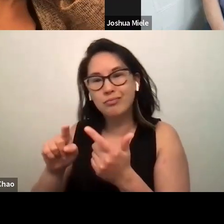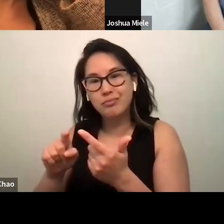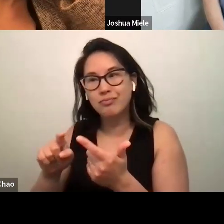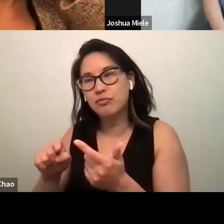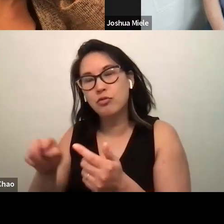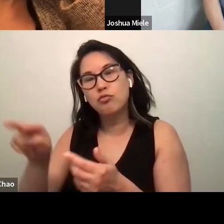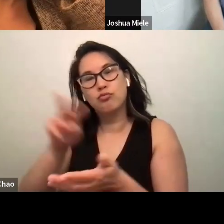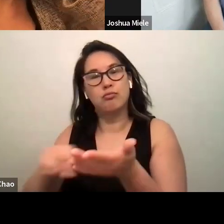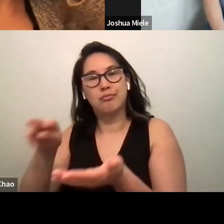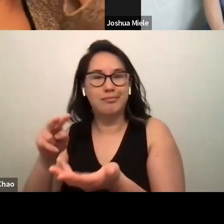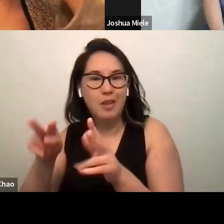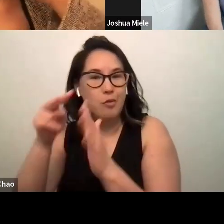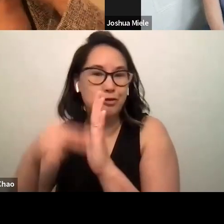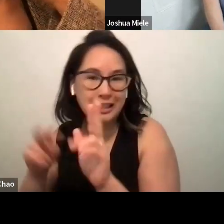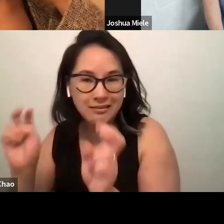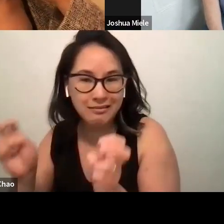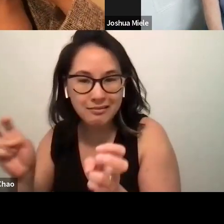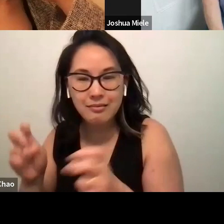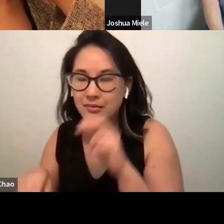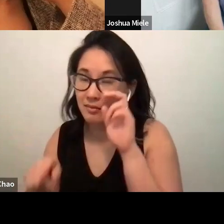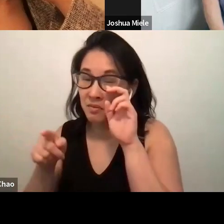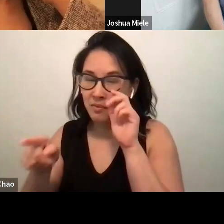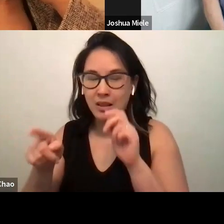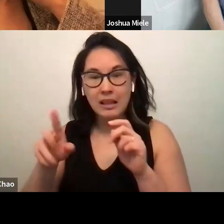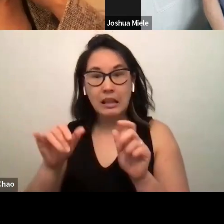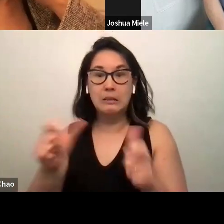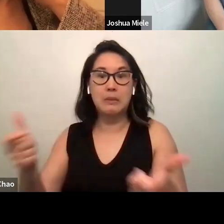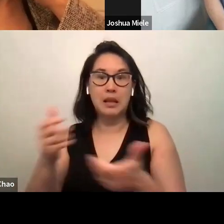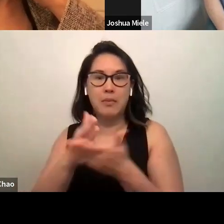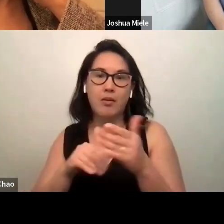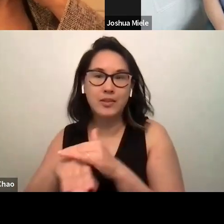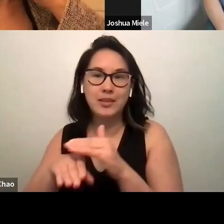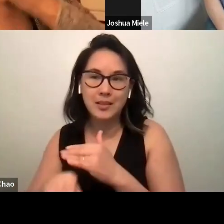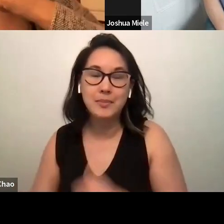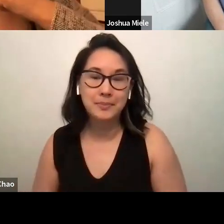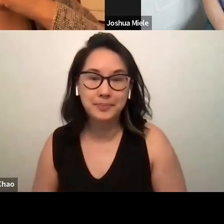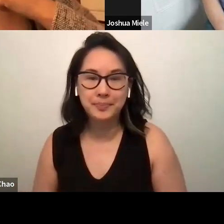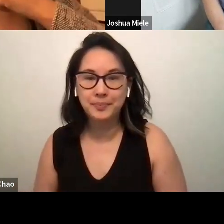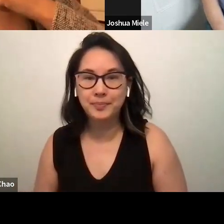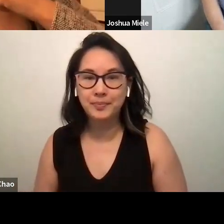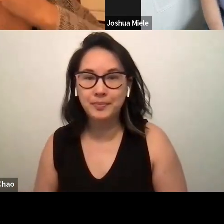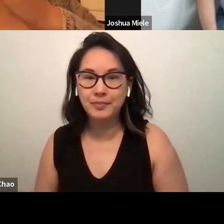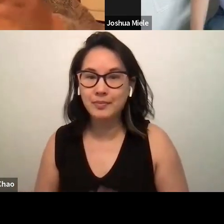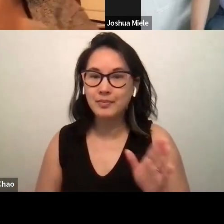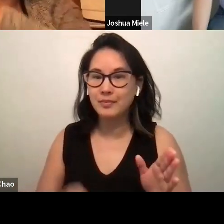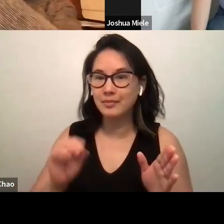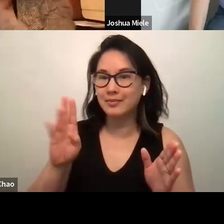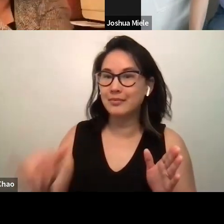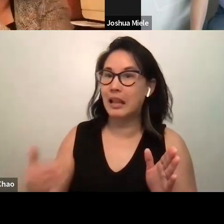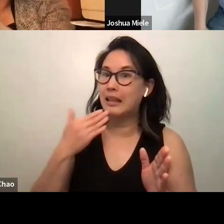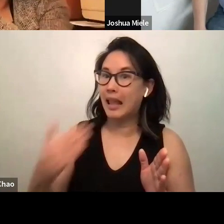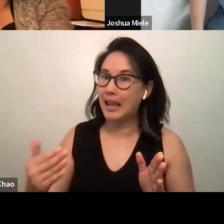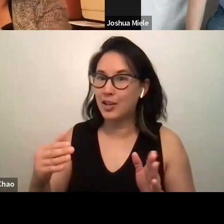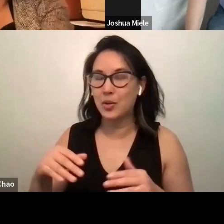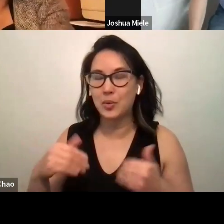hugely important factor of what accessibility really means. Thank you, Josh. And you gave us many